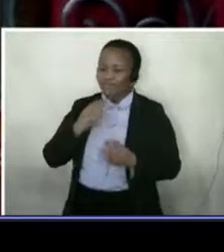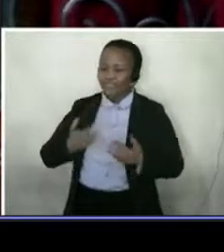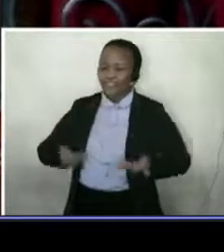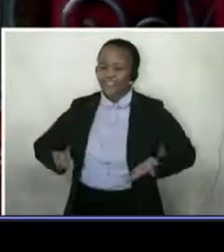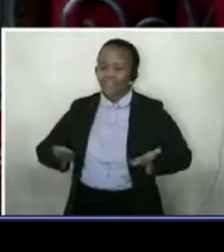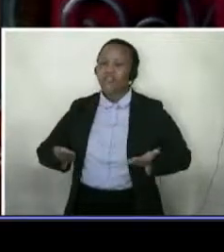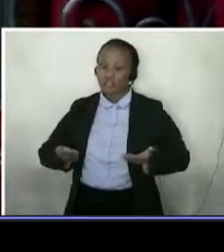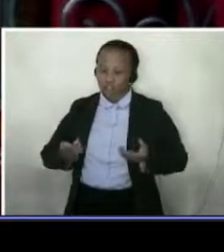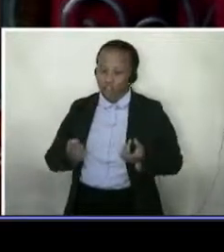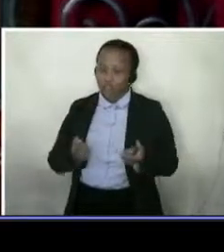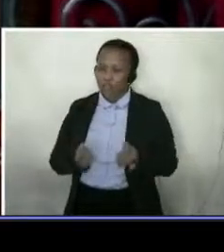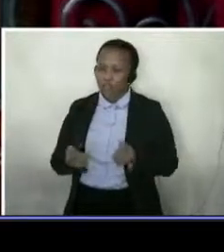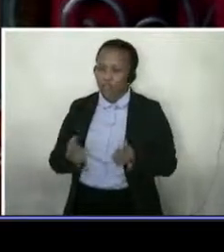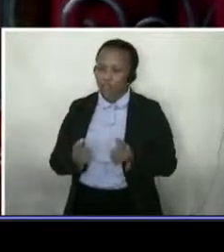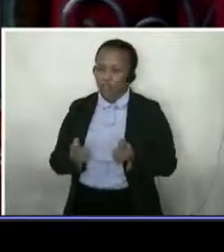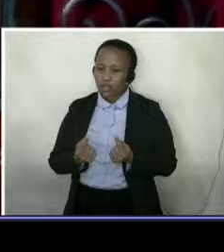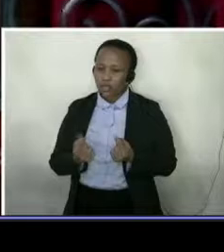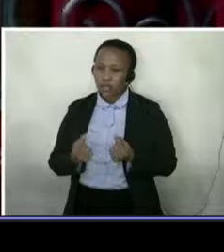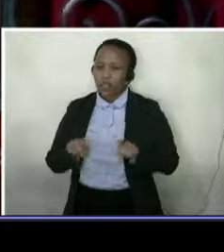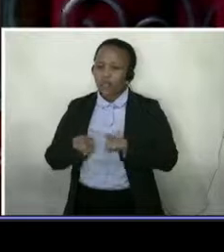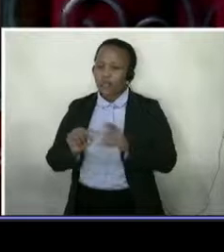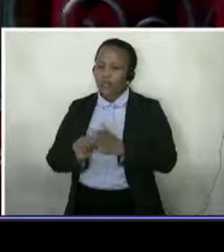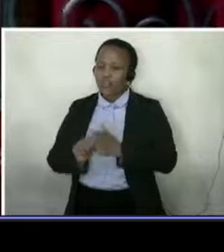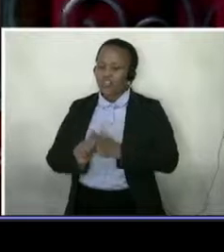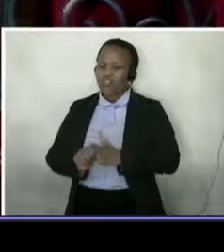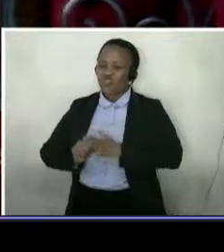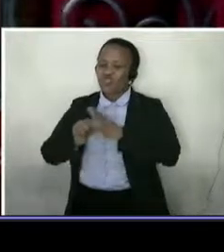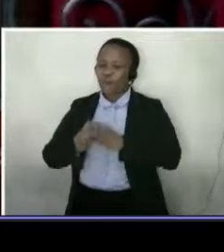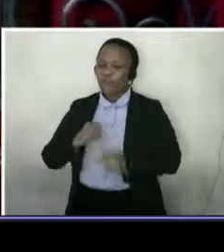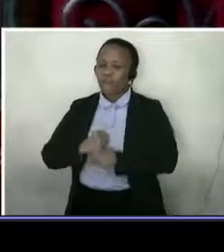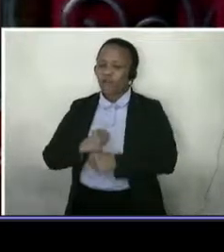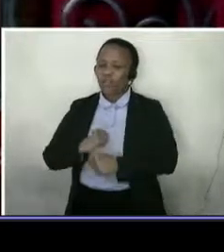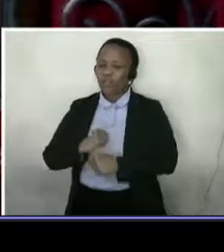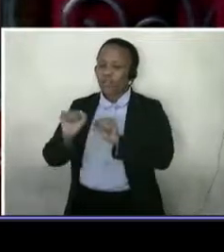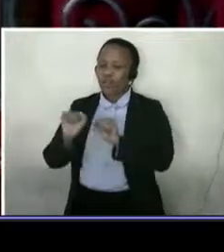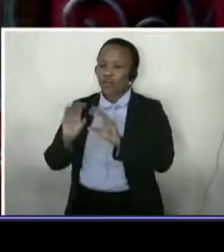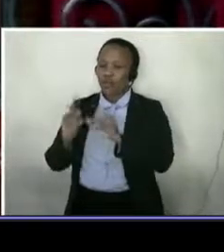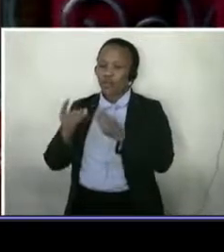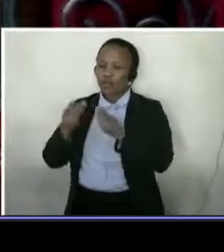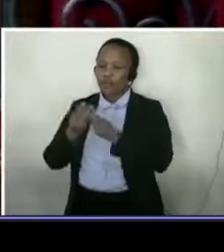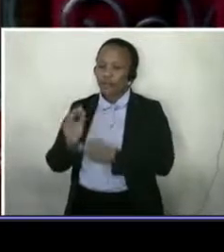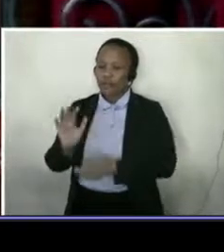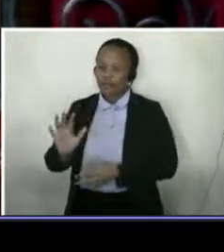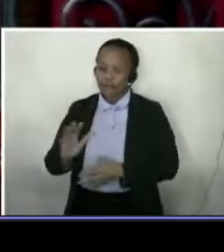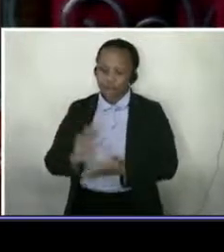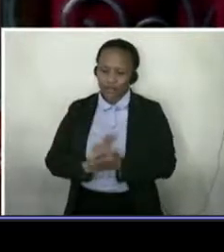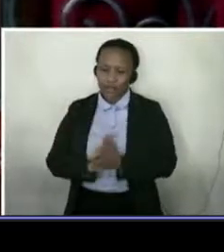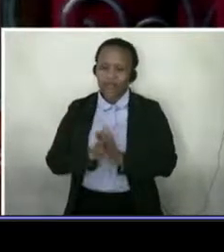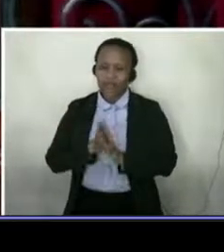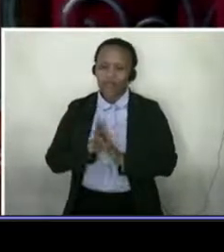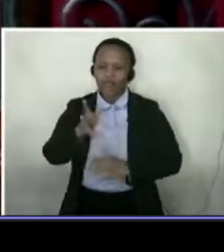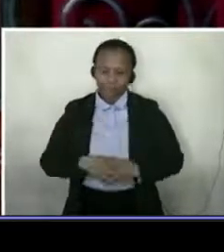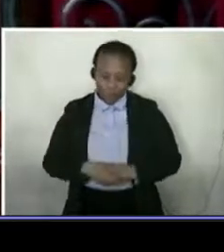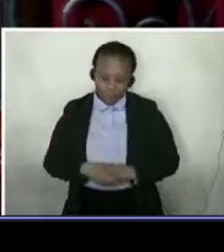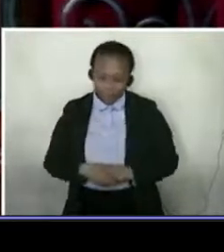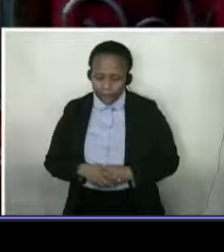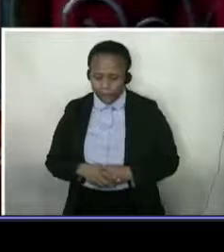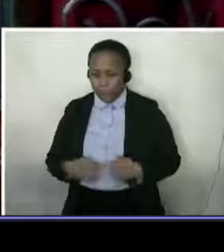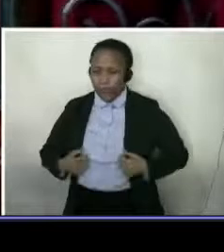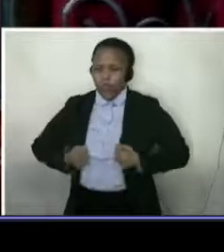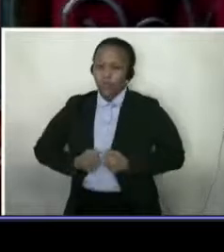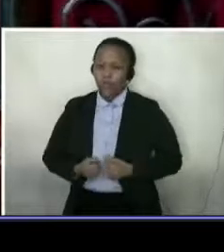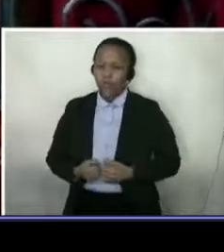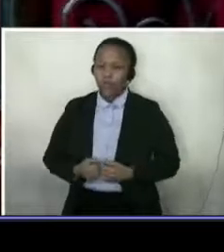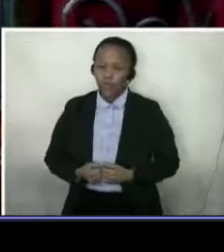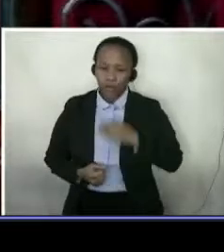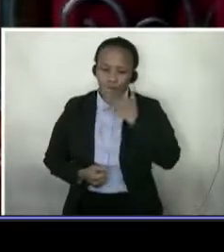core functions. Lastly, in terms of the forensic investigations, Deputy Speaker, relating to Vote